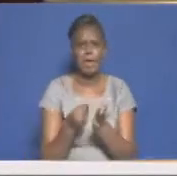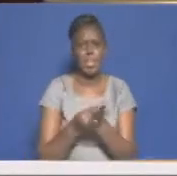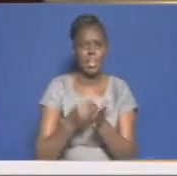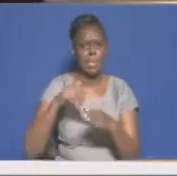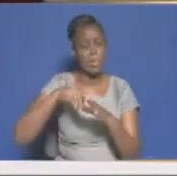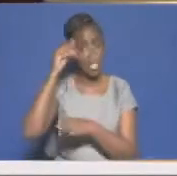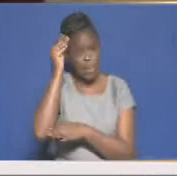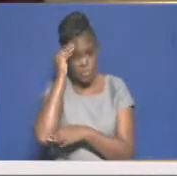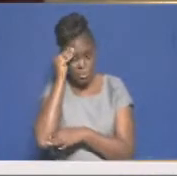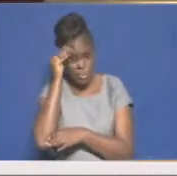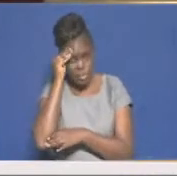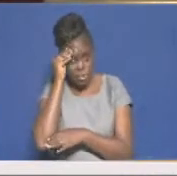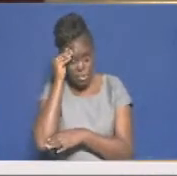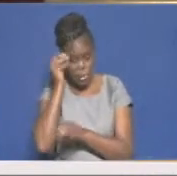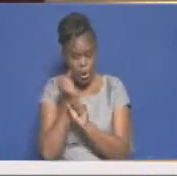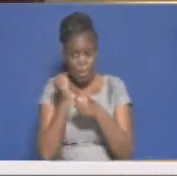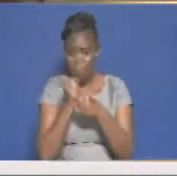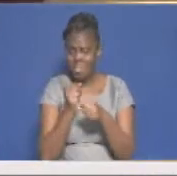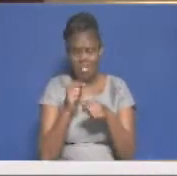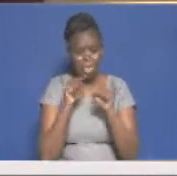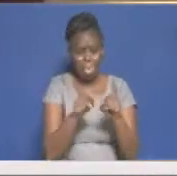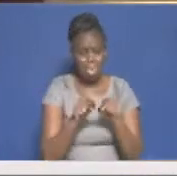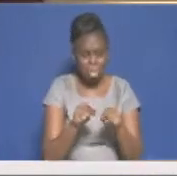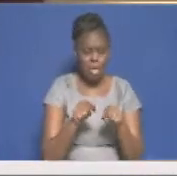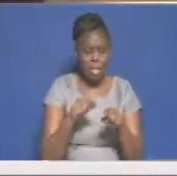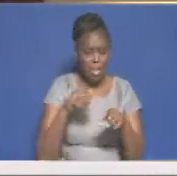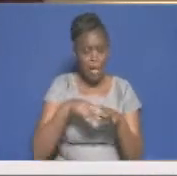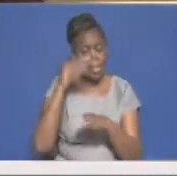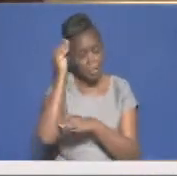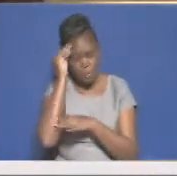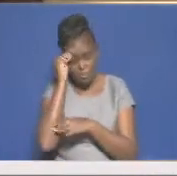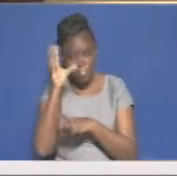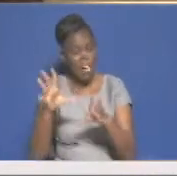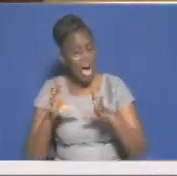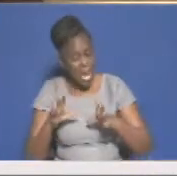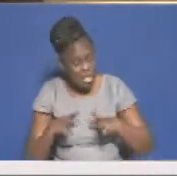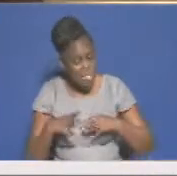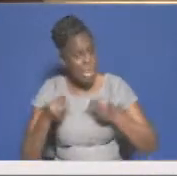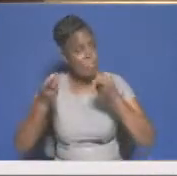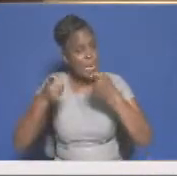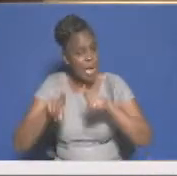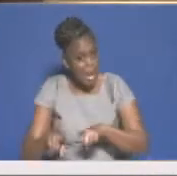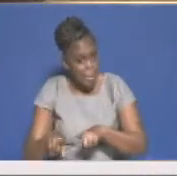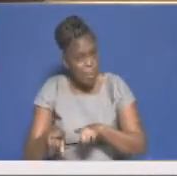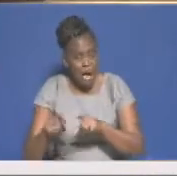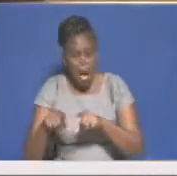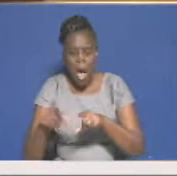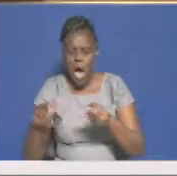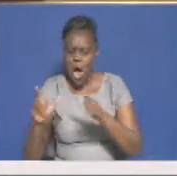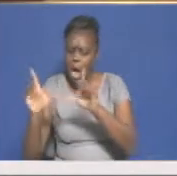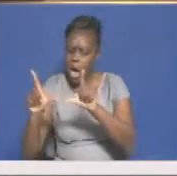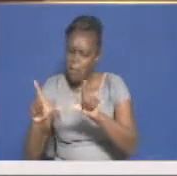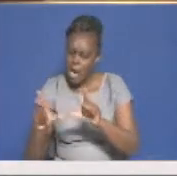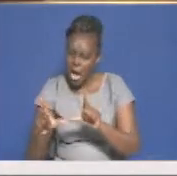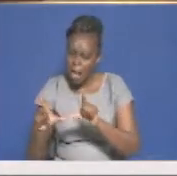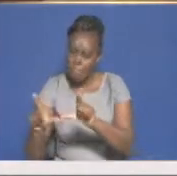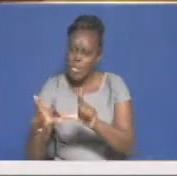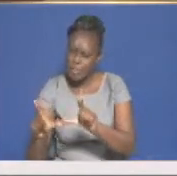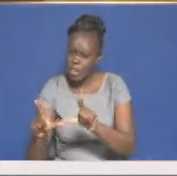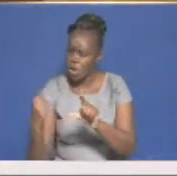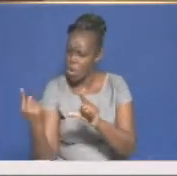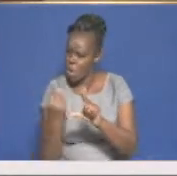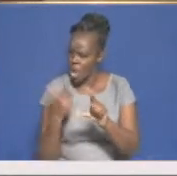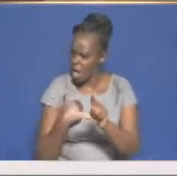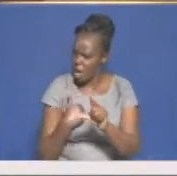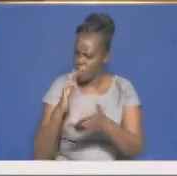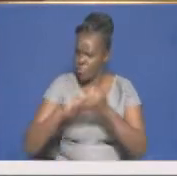Speaker. So we will be making a mockery of education in this house if we can accept that someone can come into this dignified house